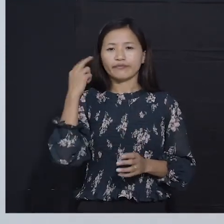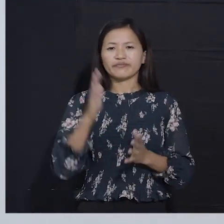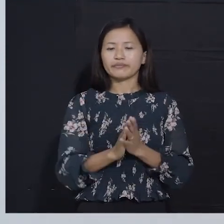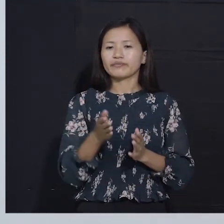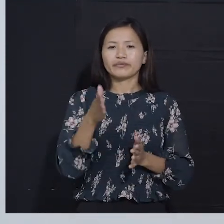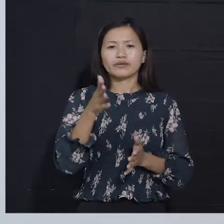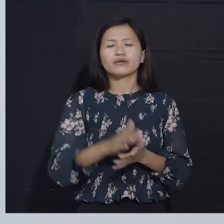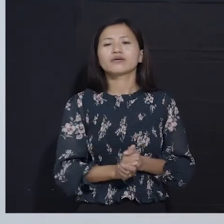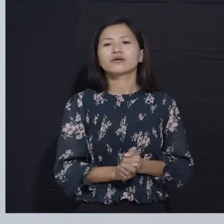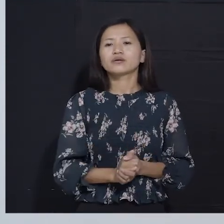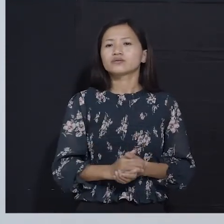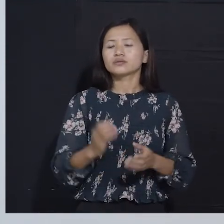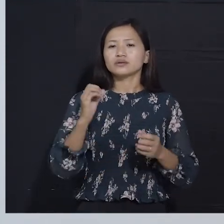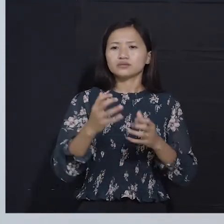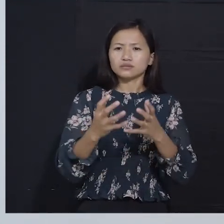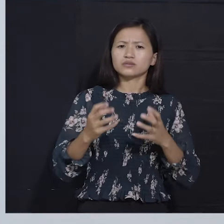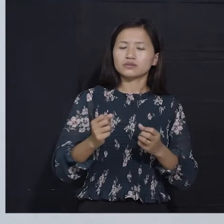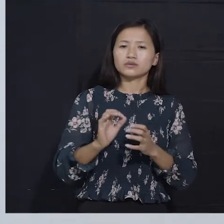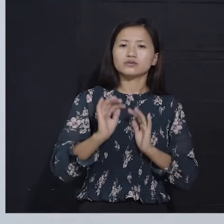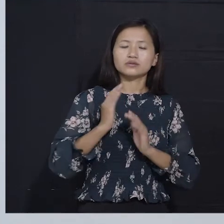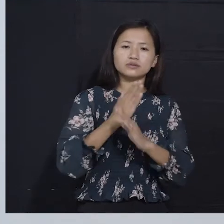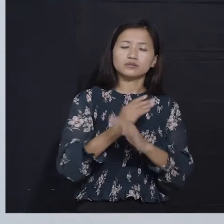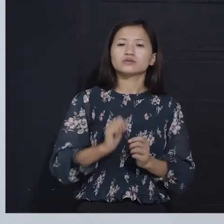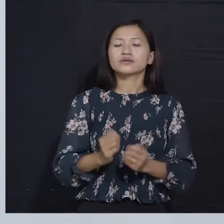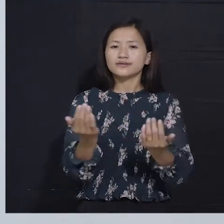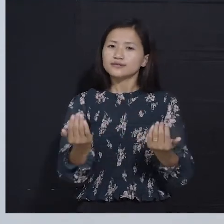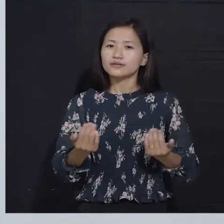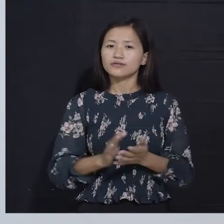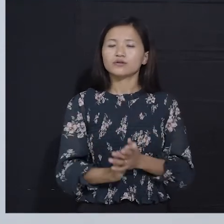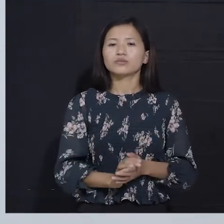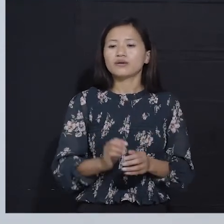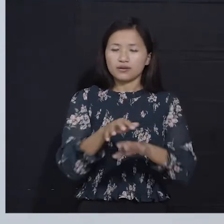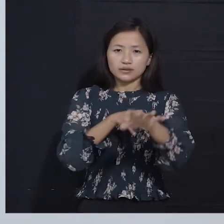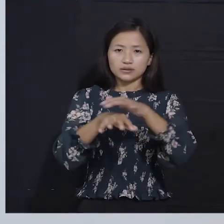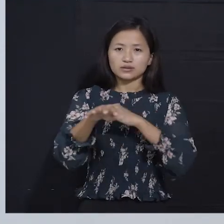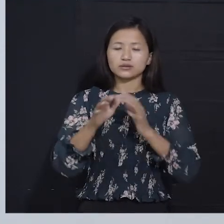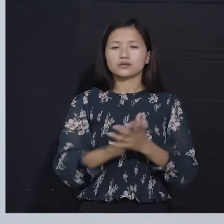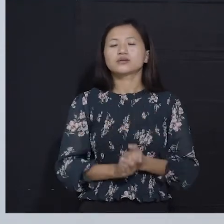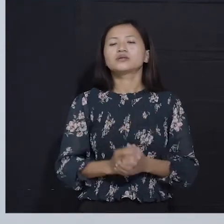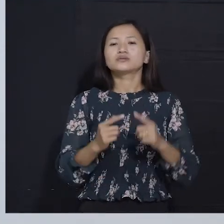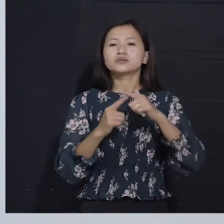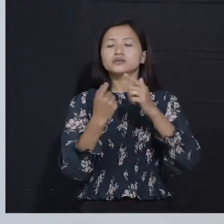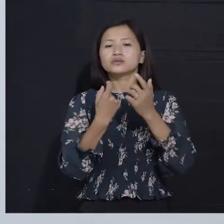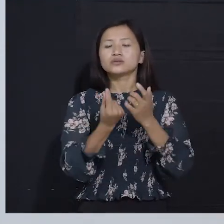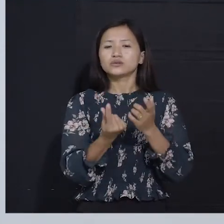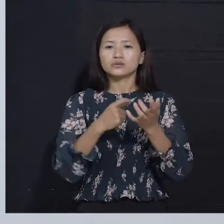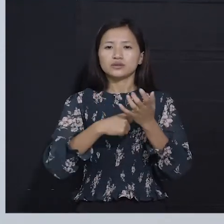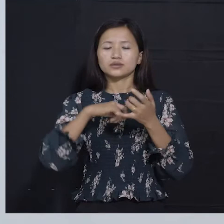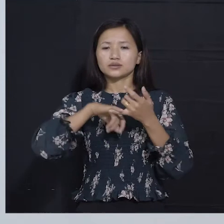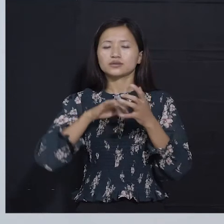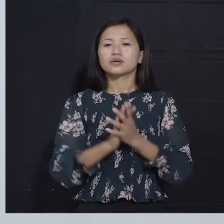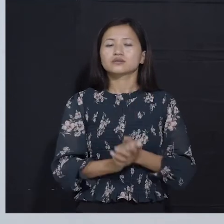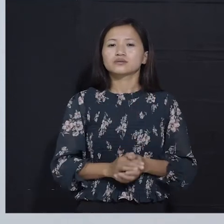That means you cannot escape from this animal. Tusk. If you have heard the word tusk, T-U-S-K. Elephant has